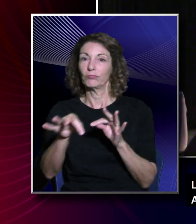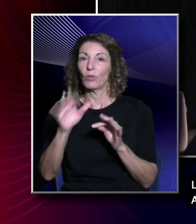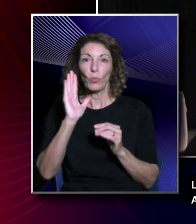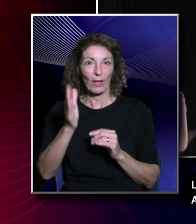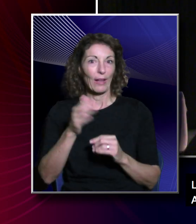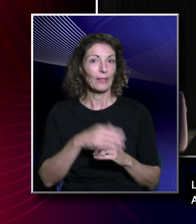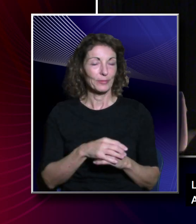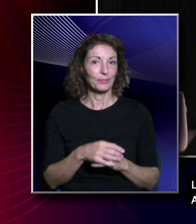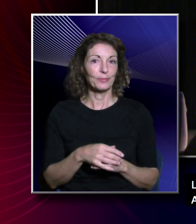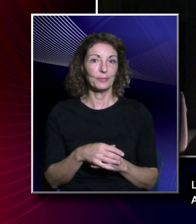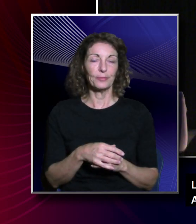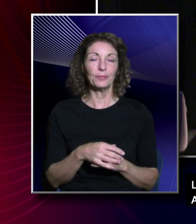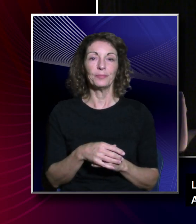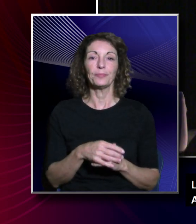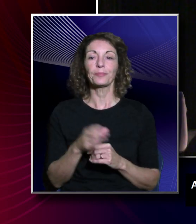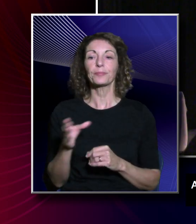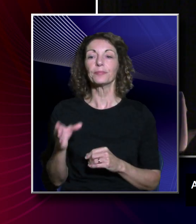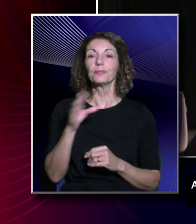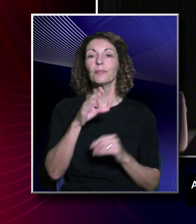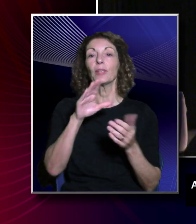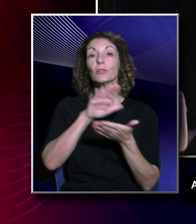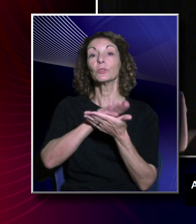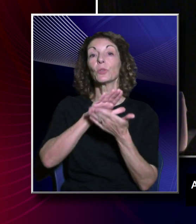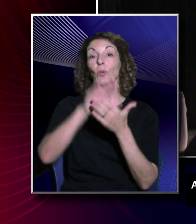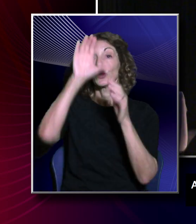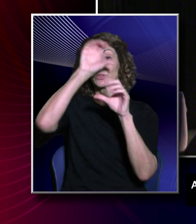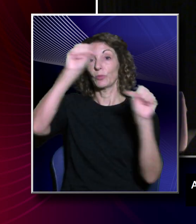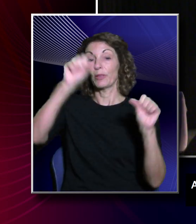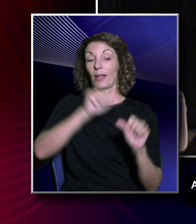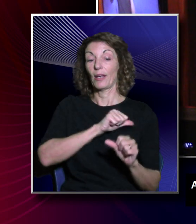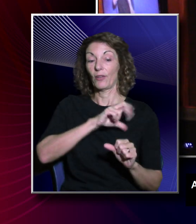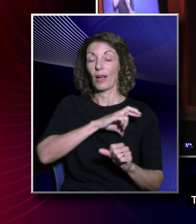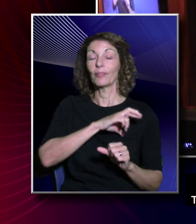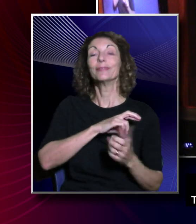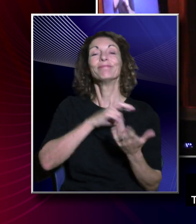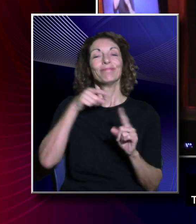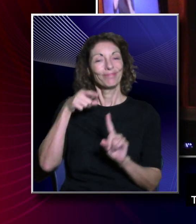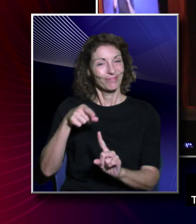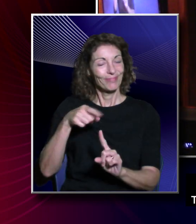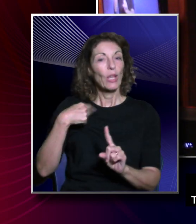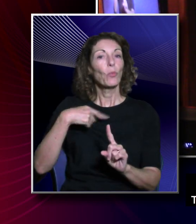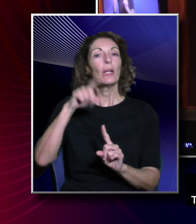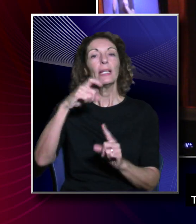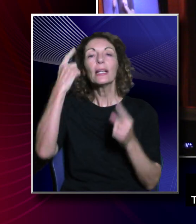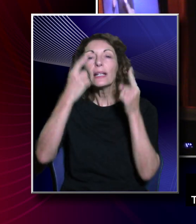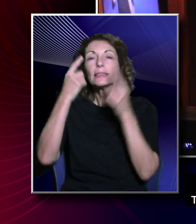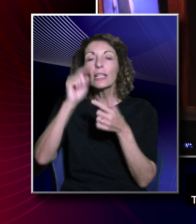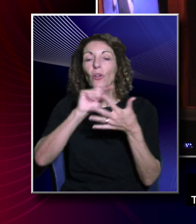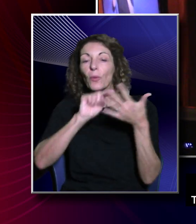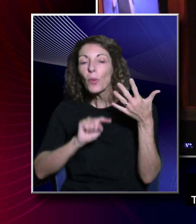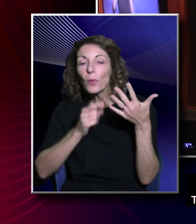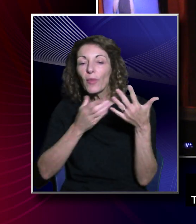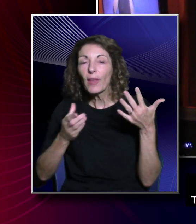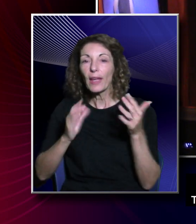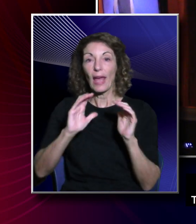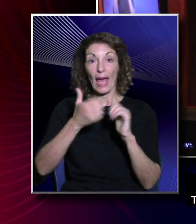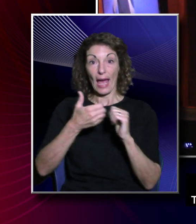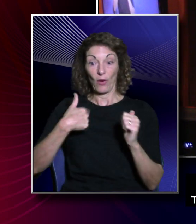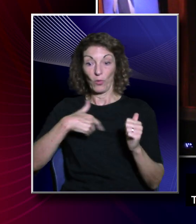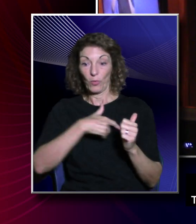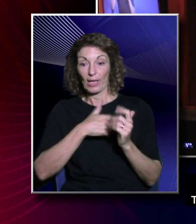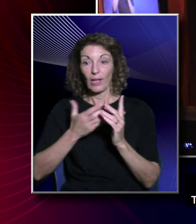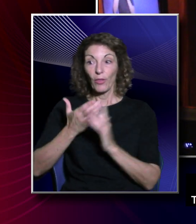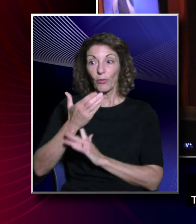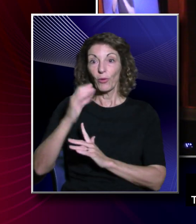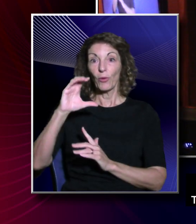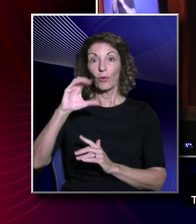So we need to be thinking about those things and how we can provide supports through the co-ops in